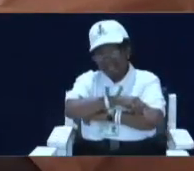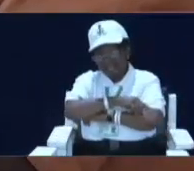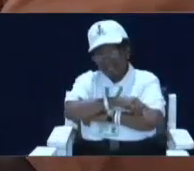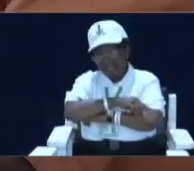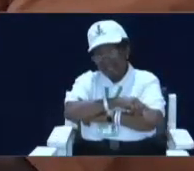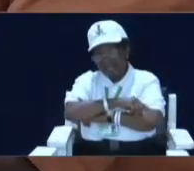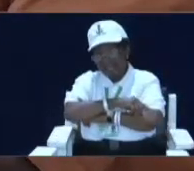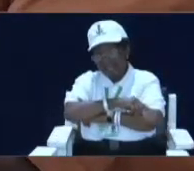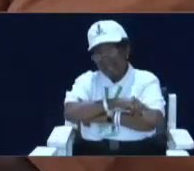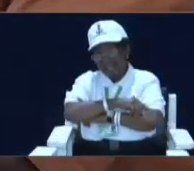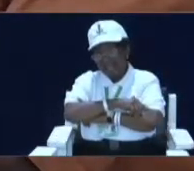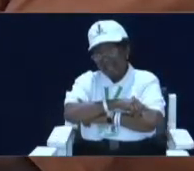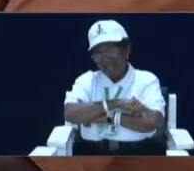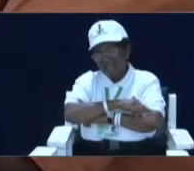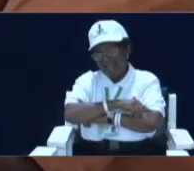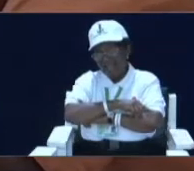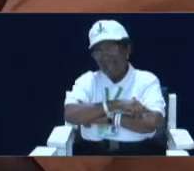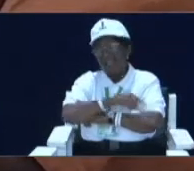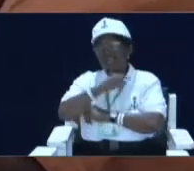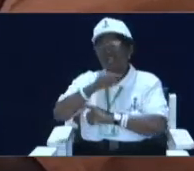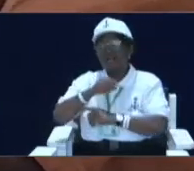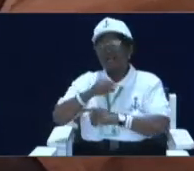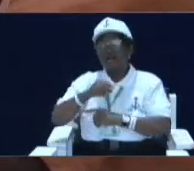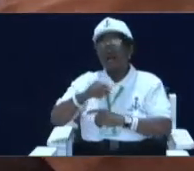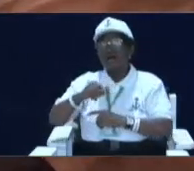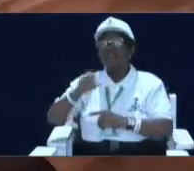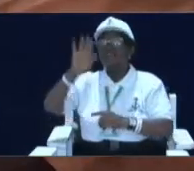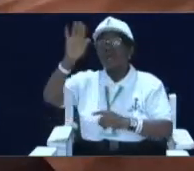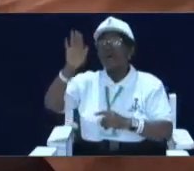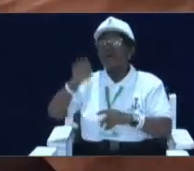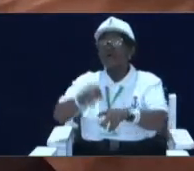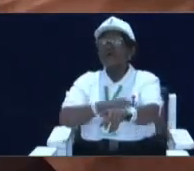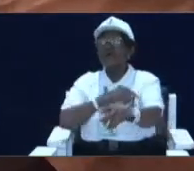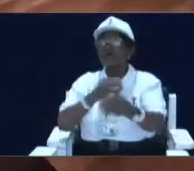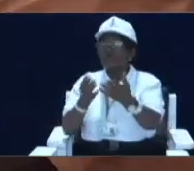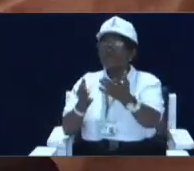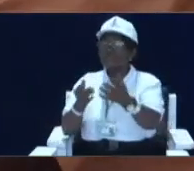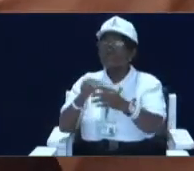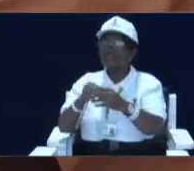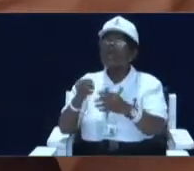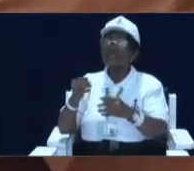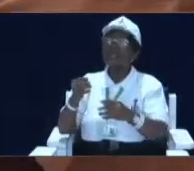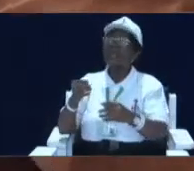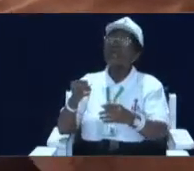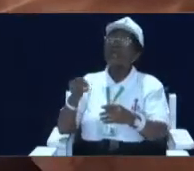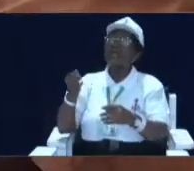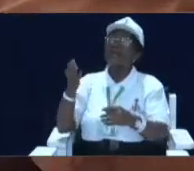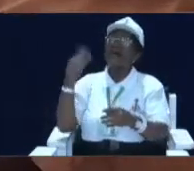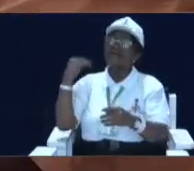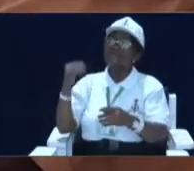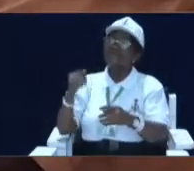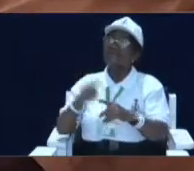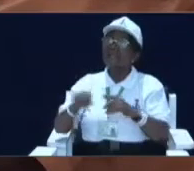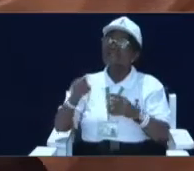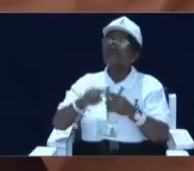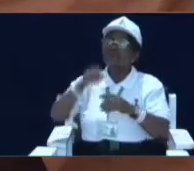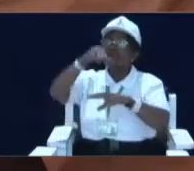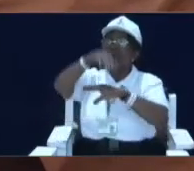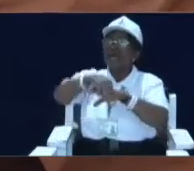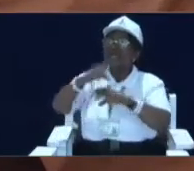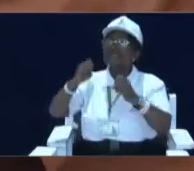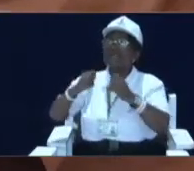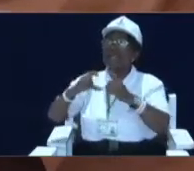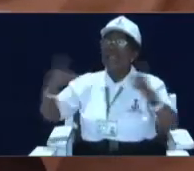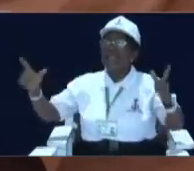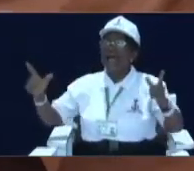You have done great things in the past, but tonight, Father, enlarge